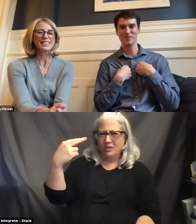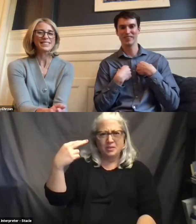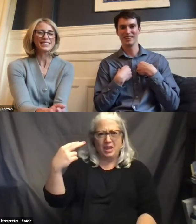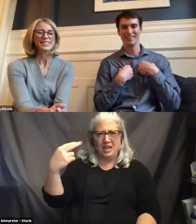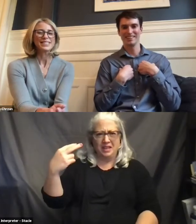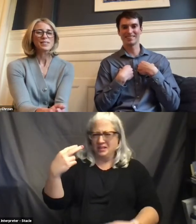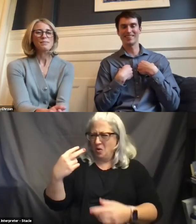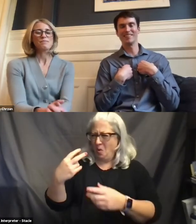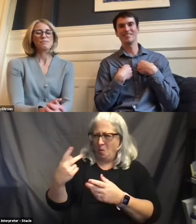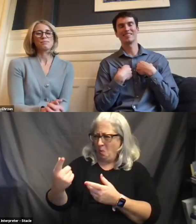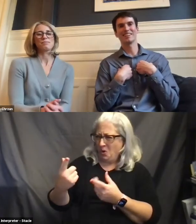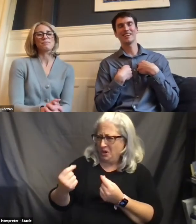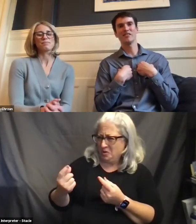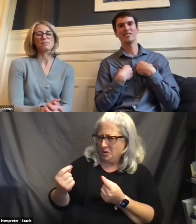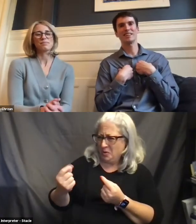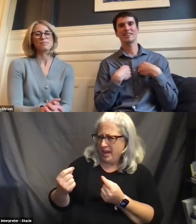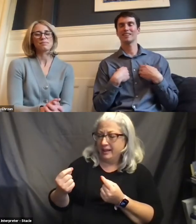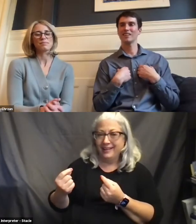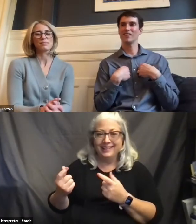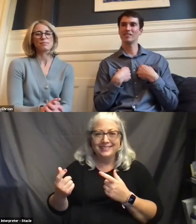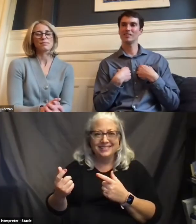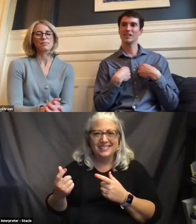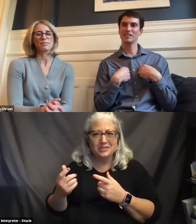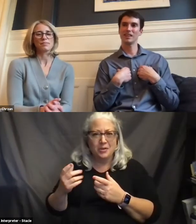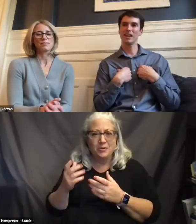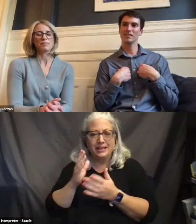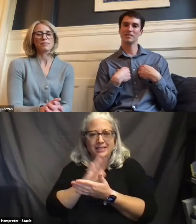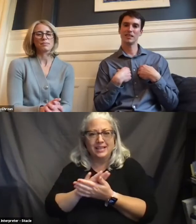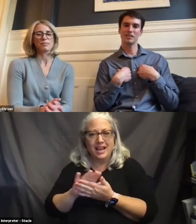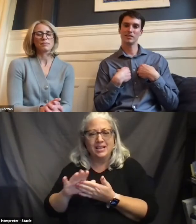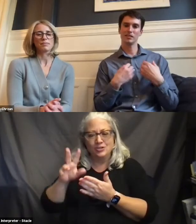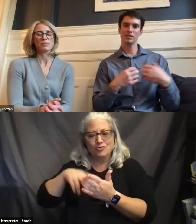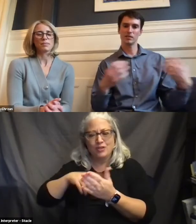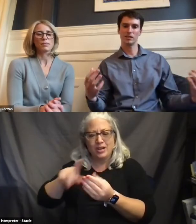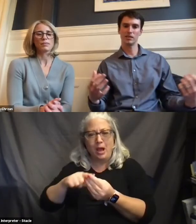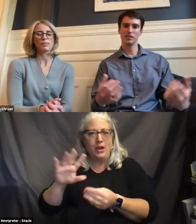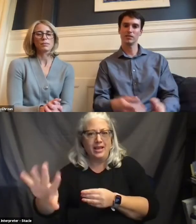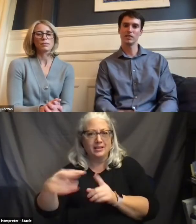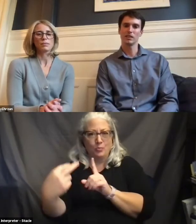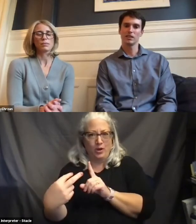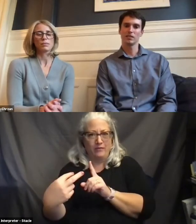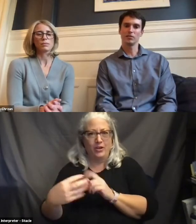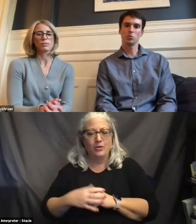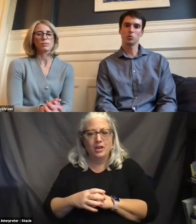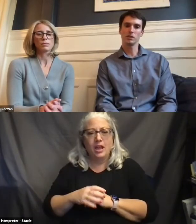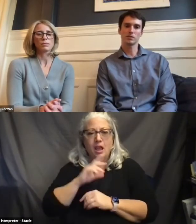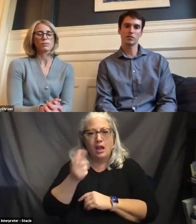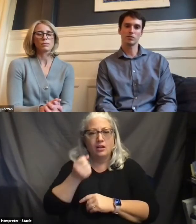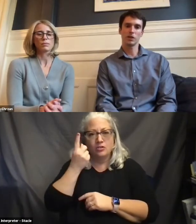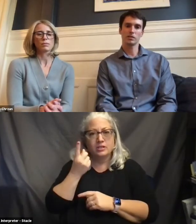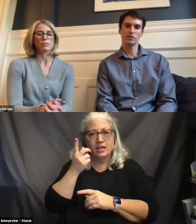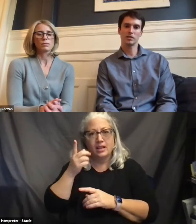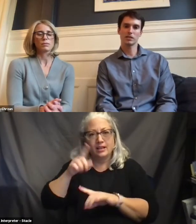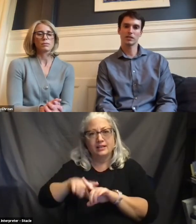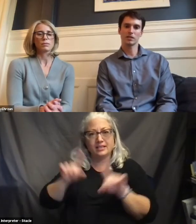right? So I think, you know, understanding that, understanding the diversity of viewpoints from